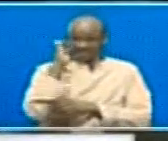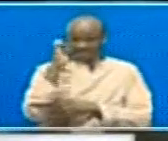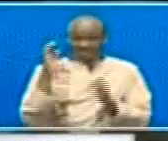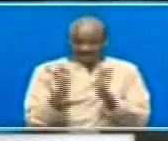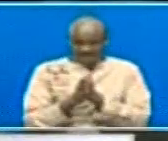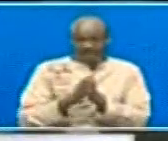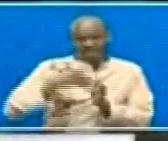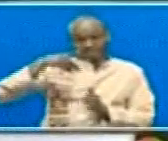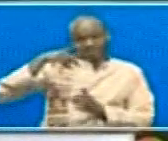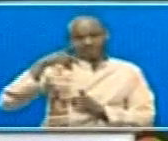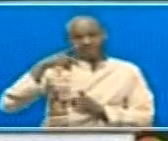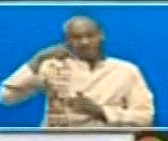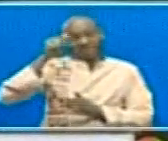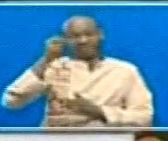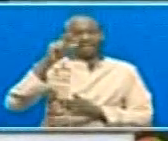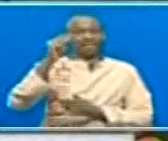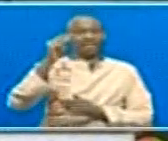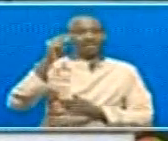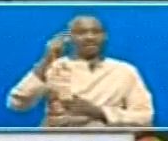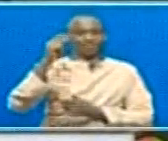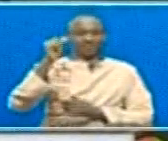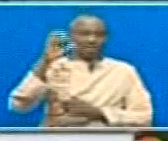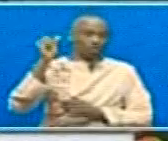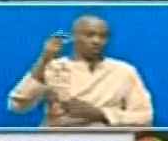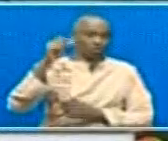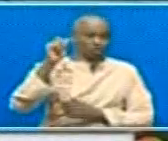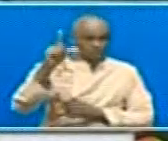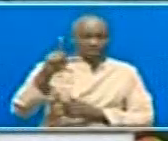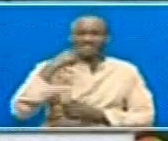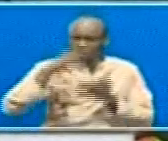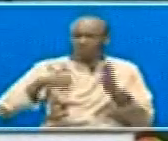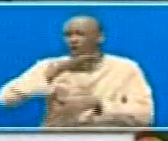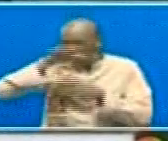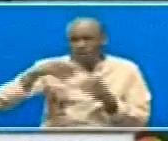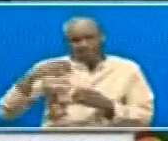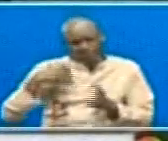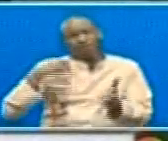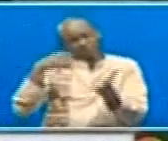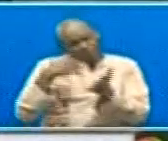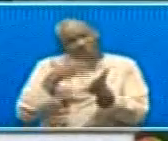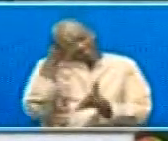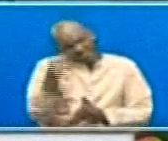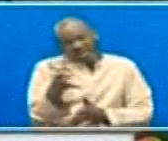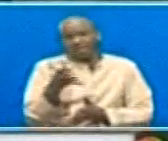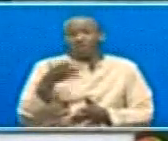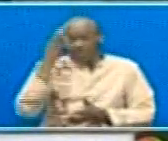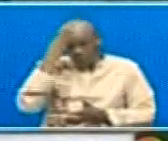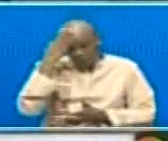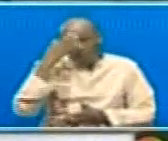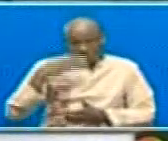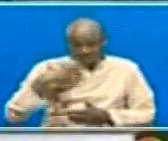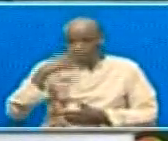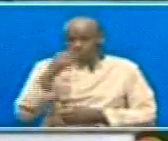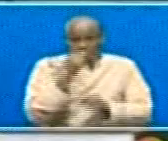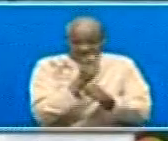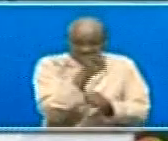the Pentecostals, who make sure the perpetrators, all of them, not only the foot soldiers, because we know mostly it is the foot